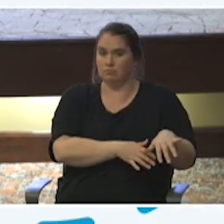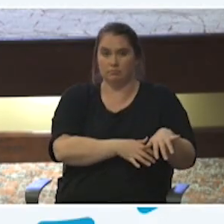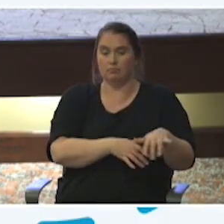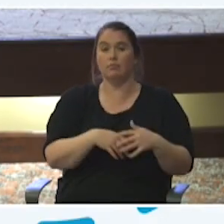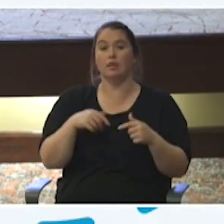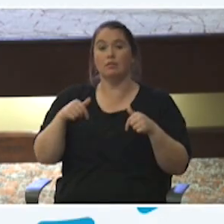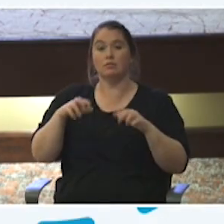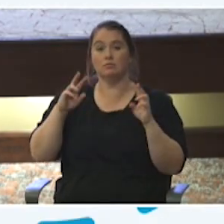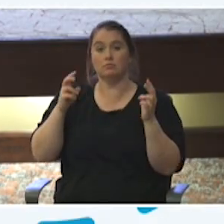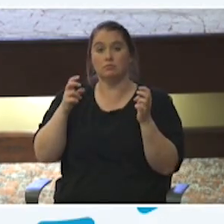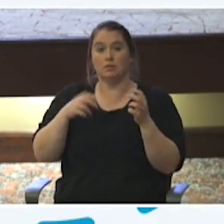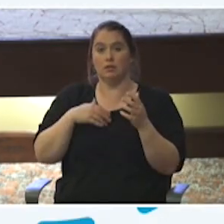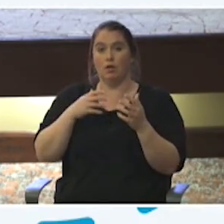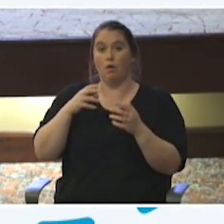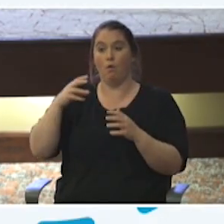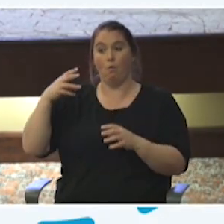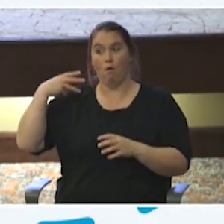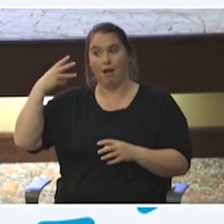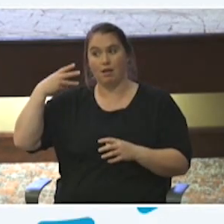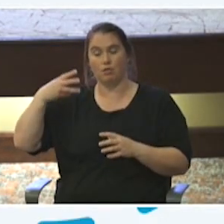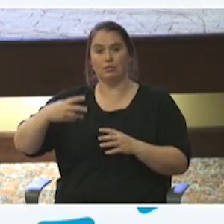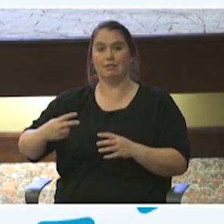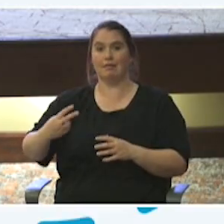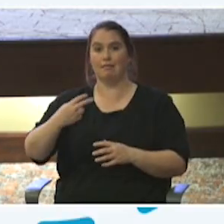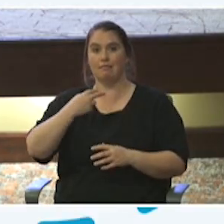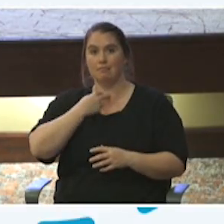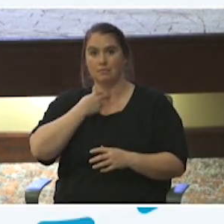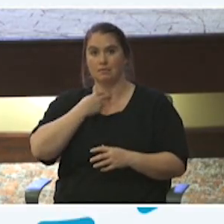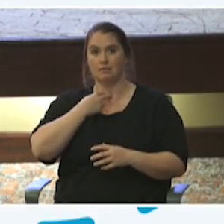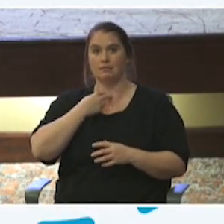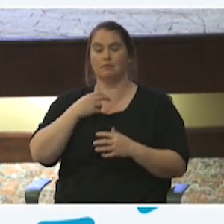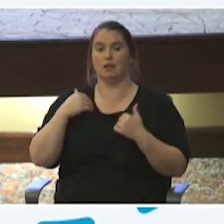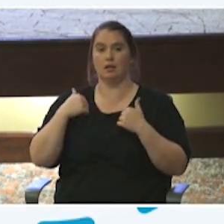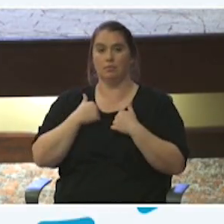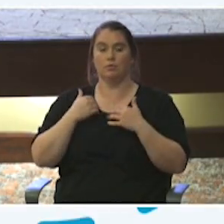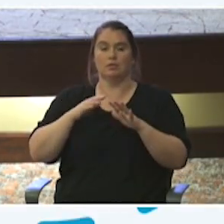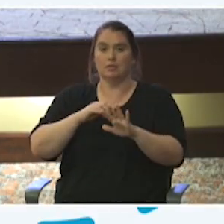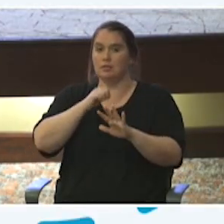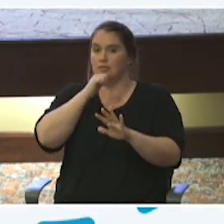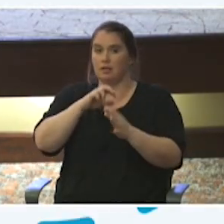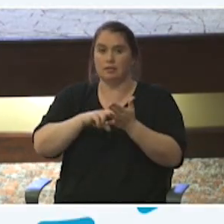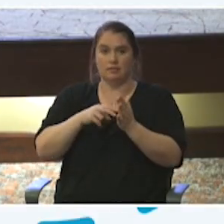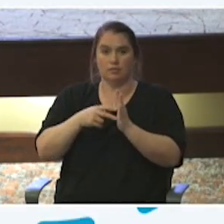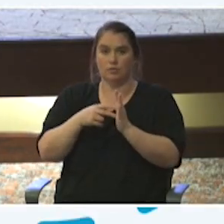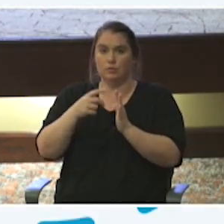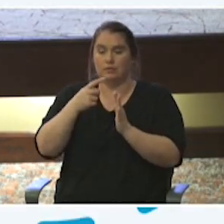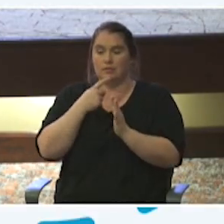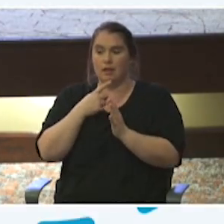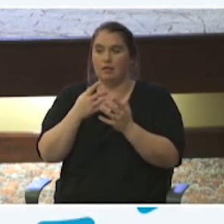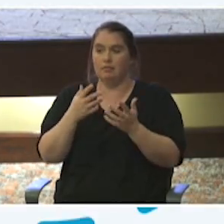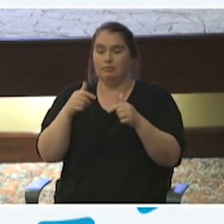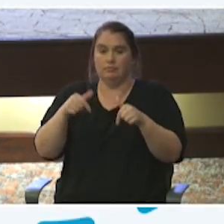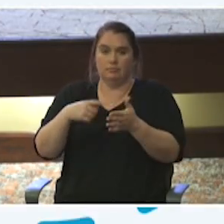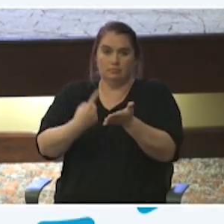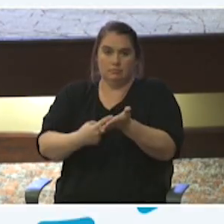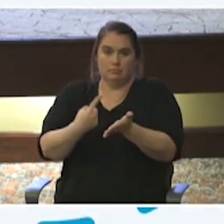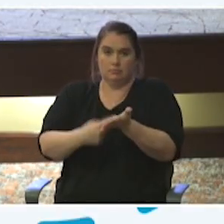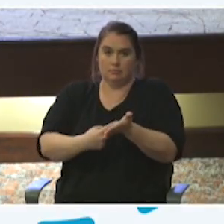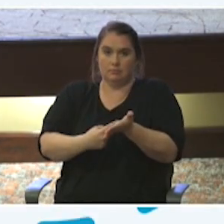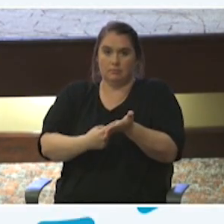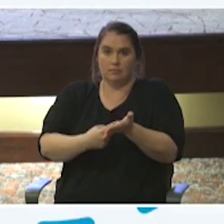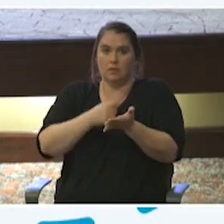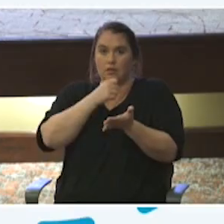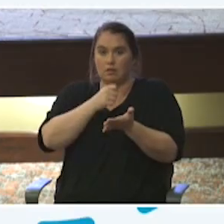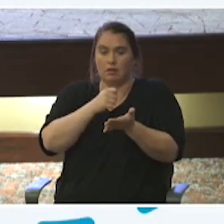on wild captive animals that are part of these traveling exhibits. It's not intended to apply, and the discussions were not meant